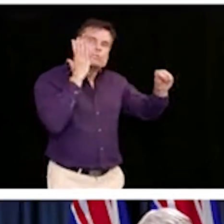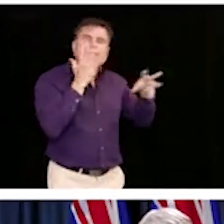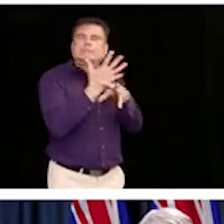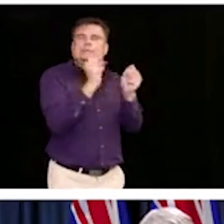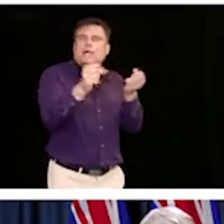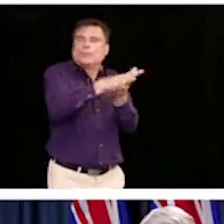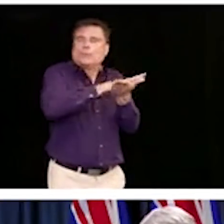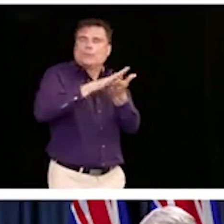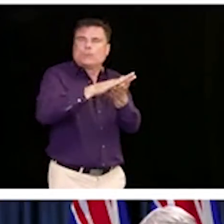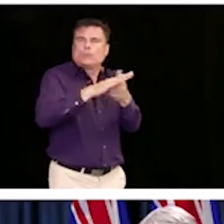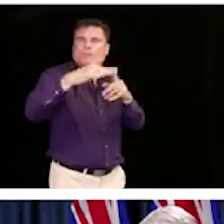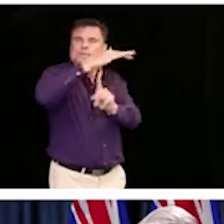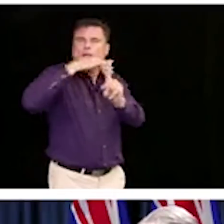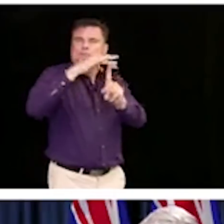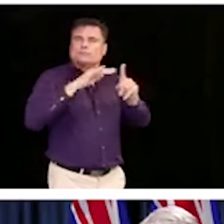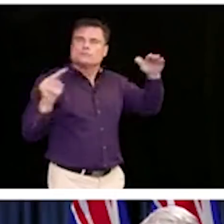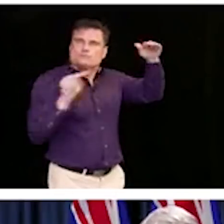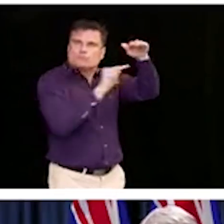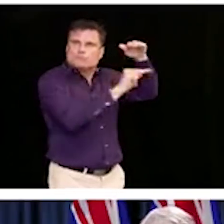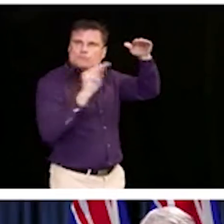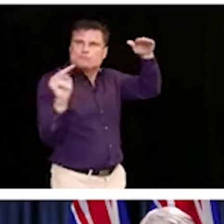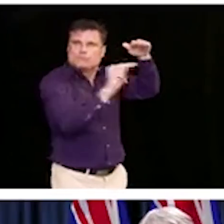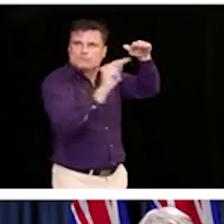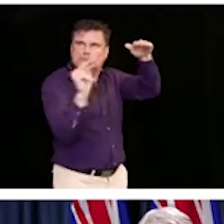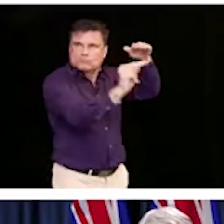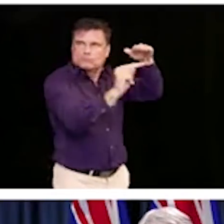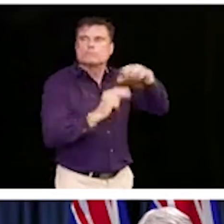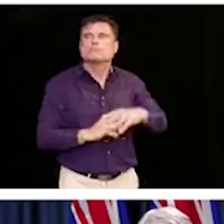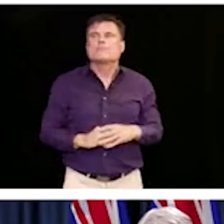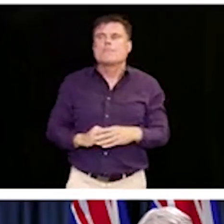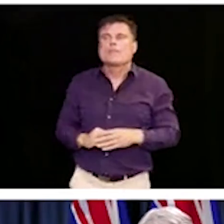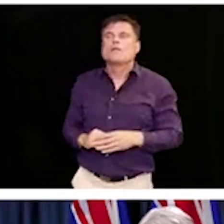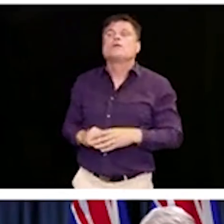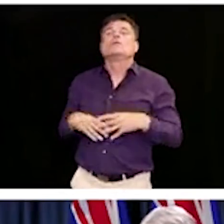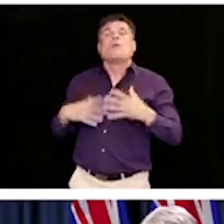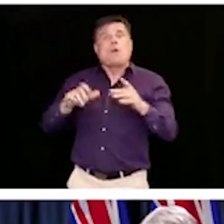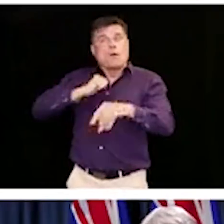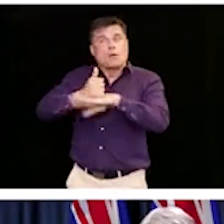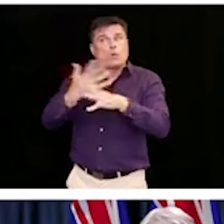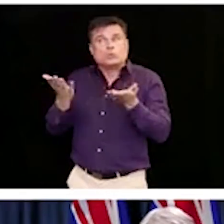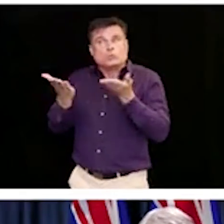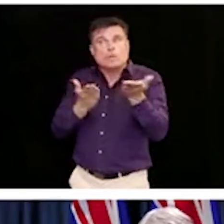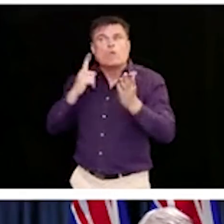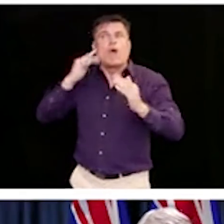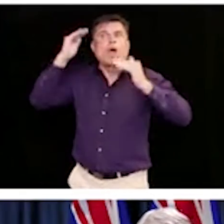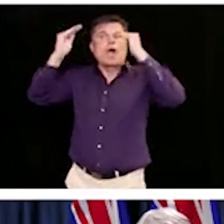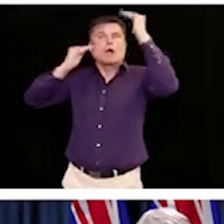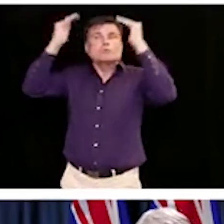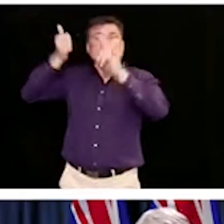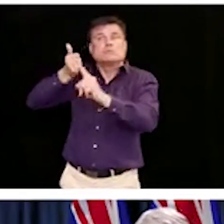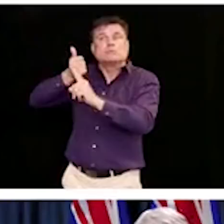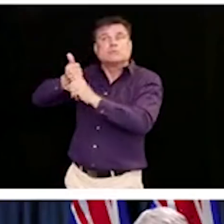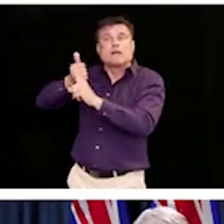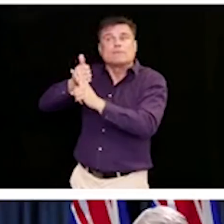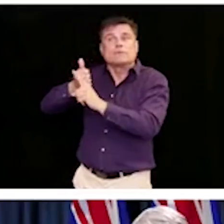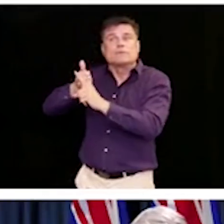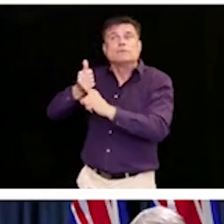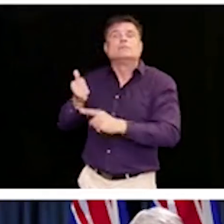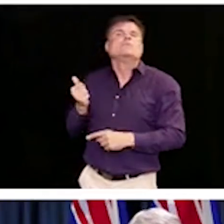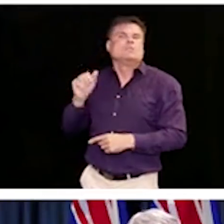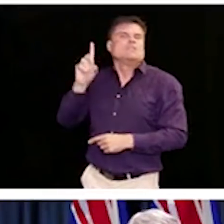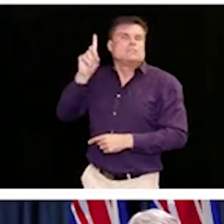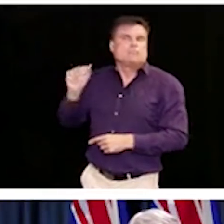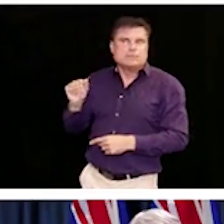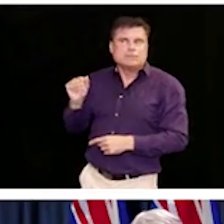additional funding to maintain services for vulnerable populations, including services to adults with diverse abilities and to